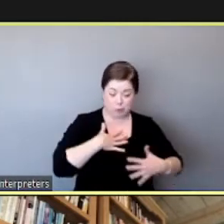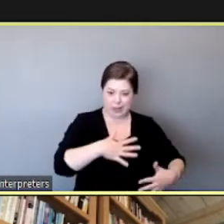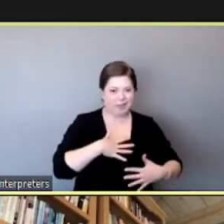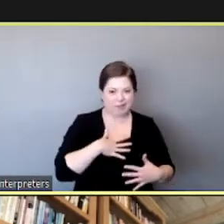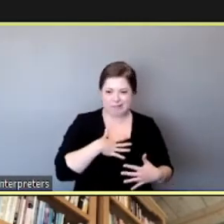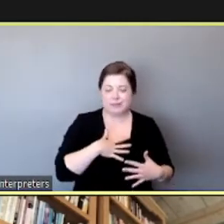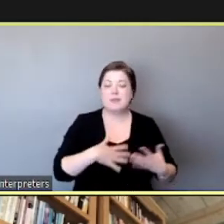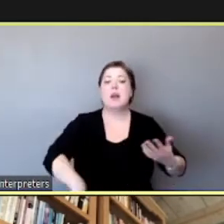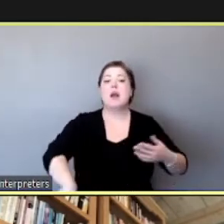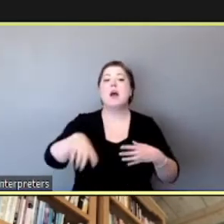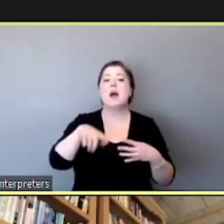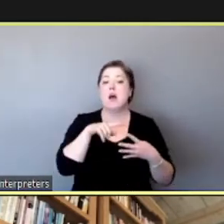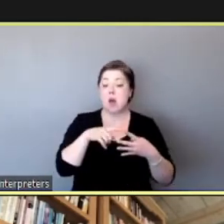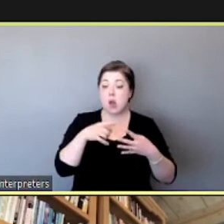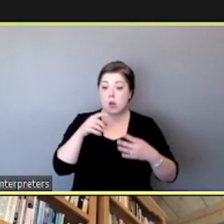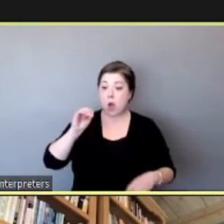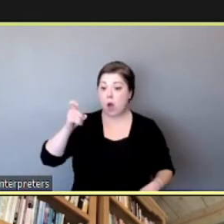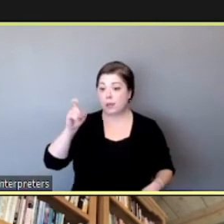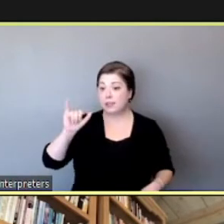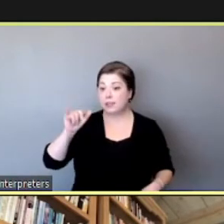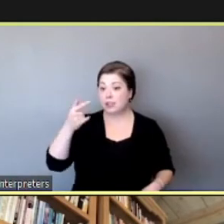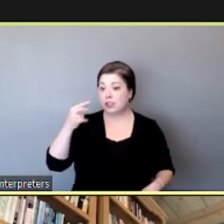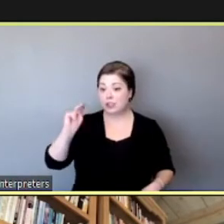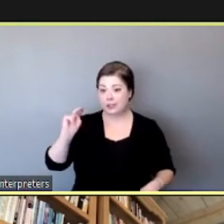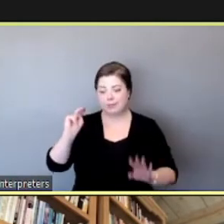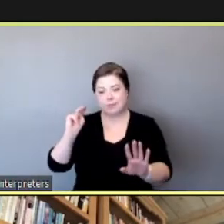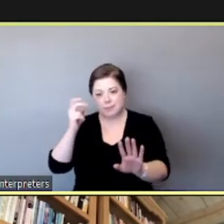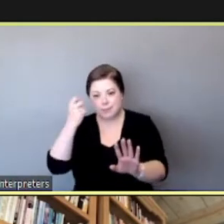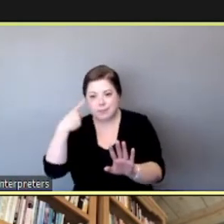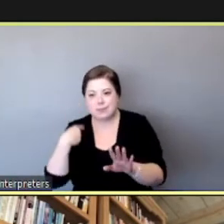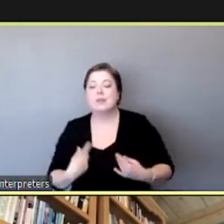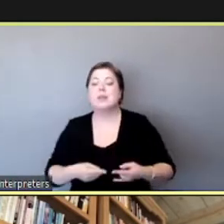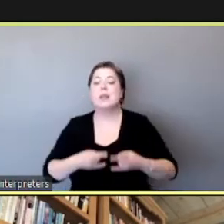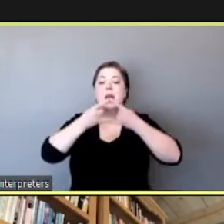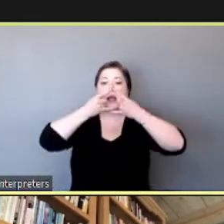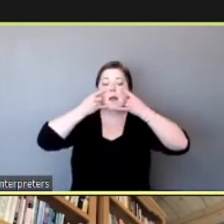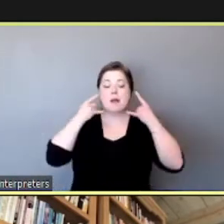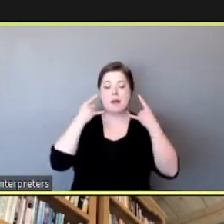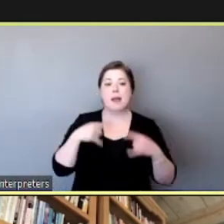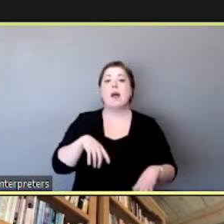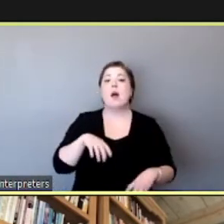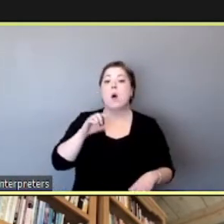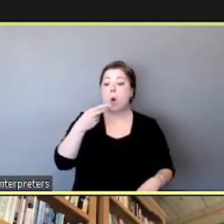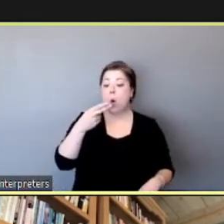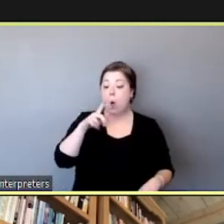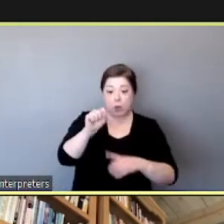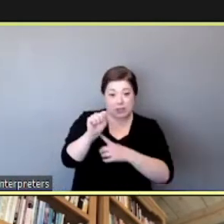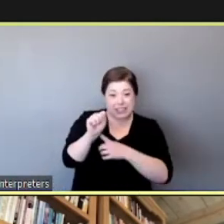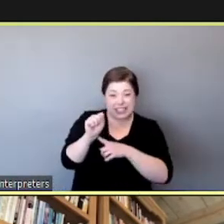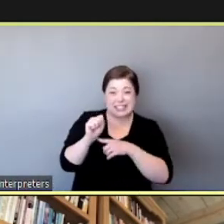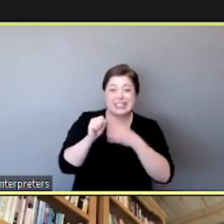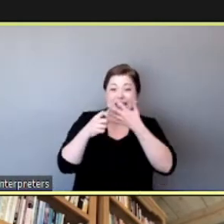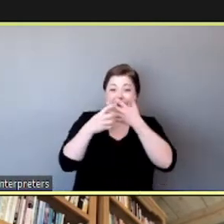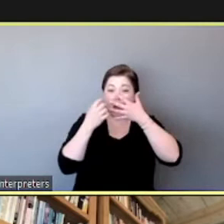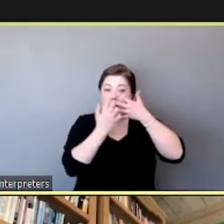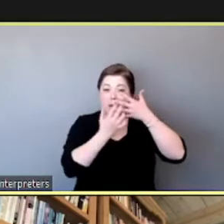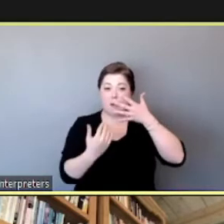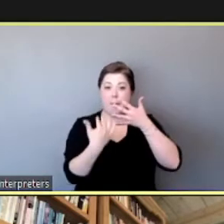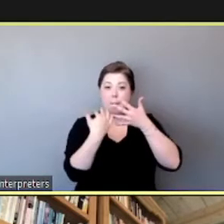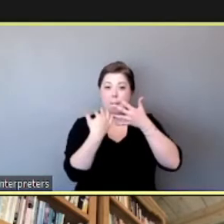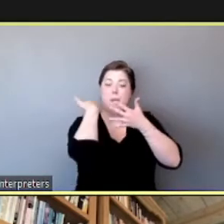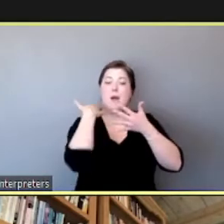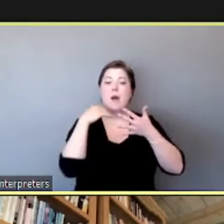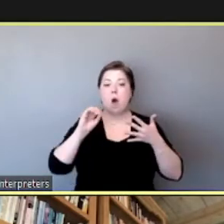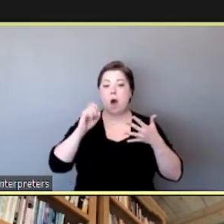Oxygen is, the holes in an electron micrograph of the mask are massive. Oxygen molecules